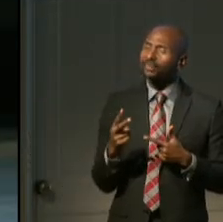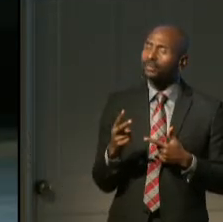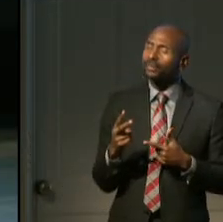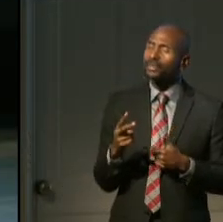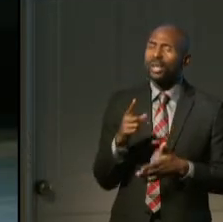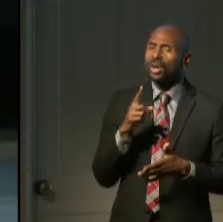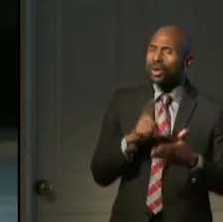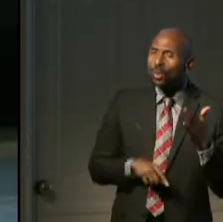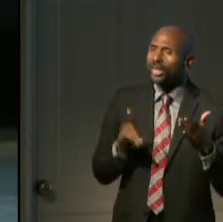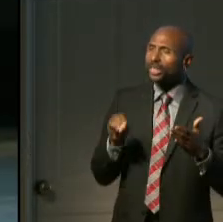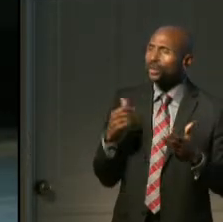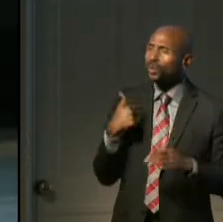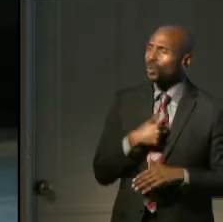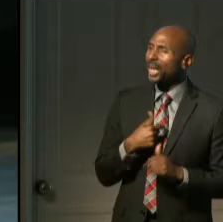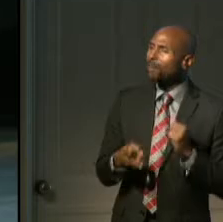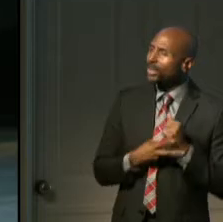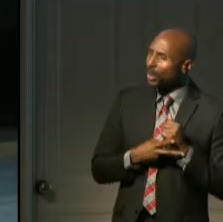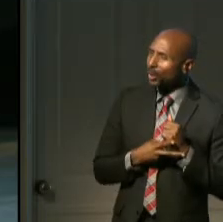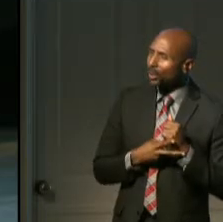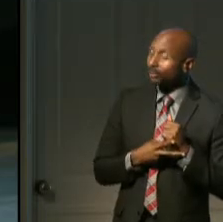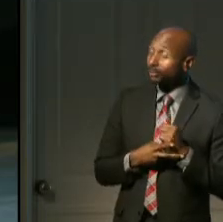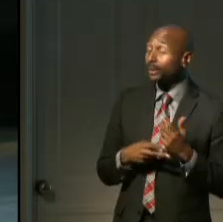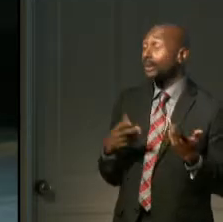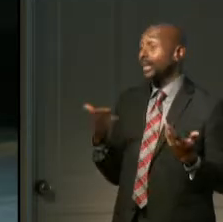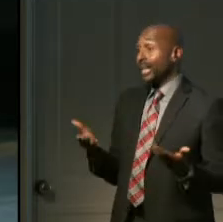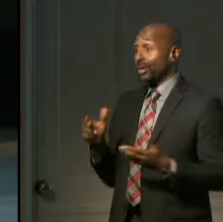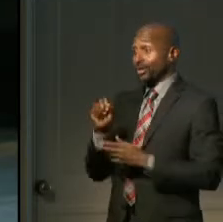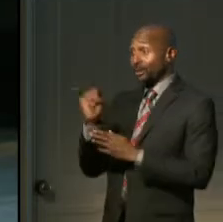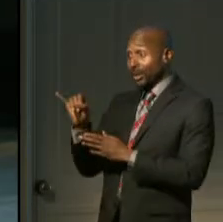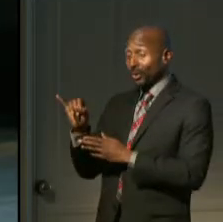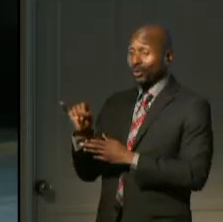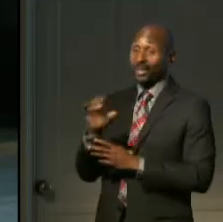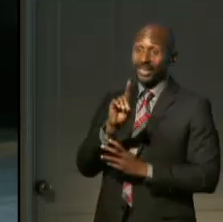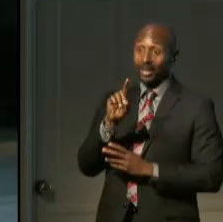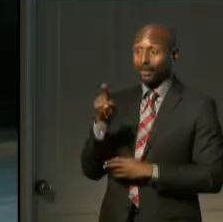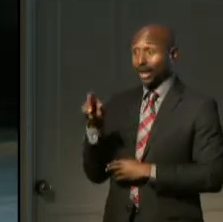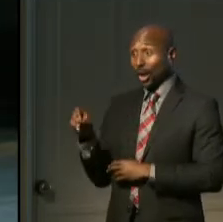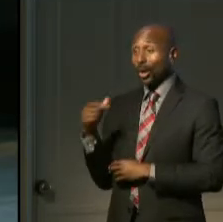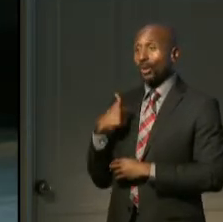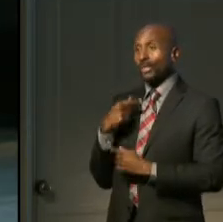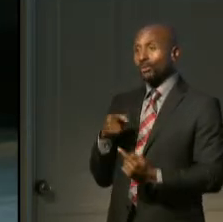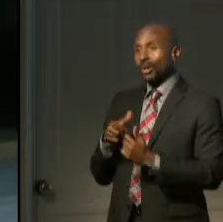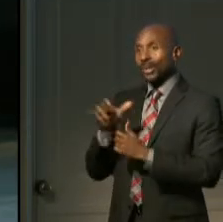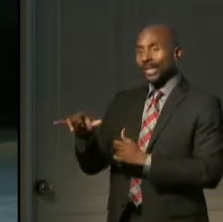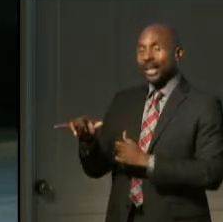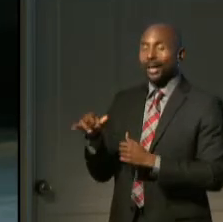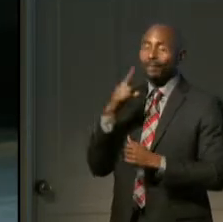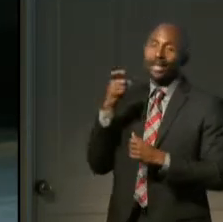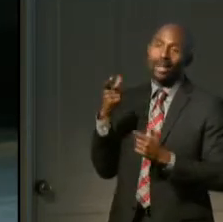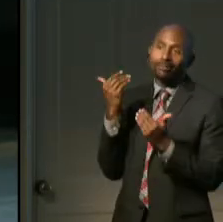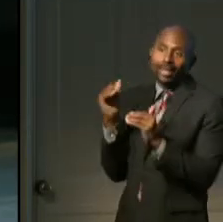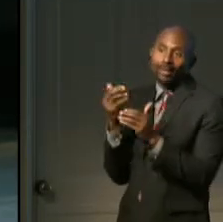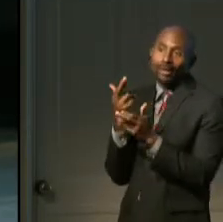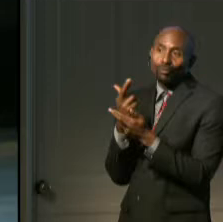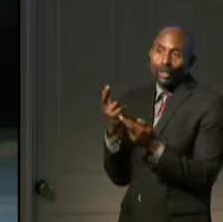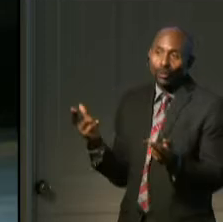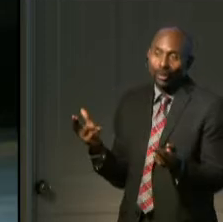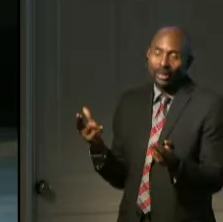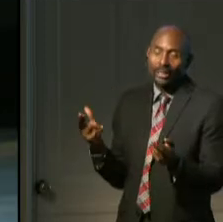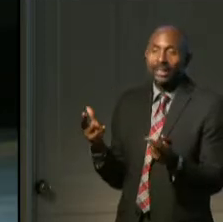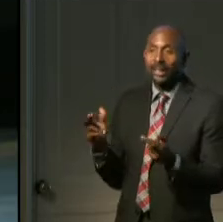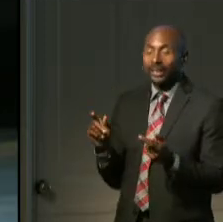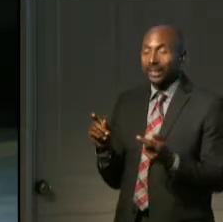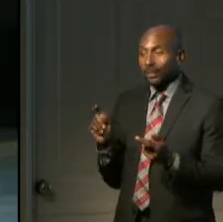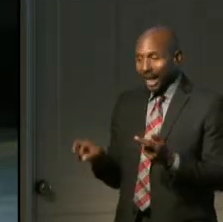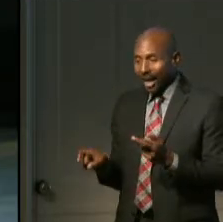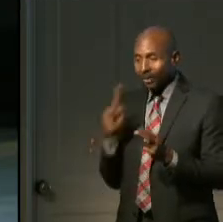That's something that at the Smithsonian and the DPO we struggle with. In a world of limited resources, we have to force rank and we have to make decisions. But also